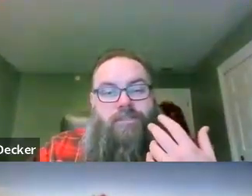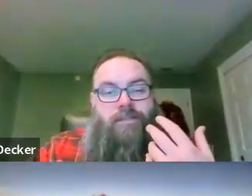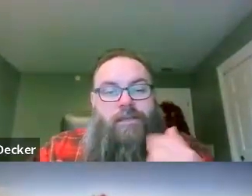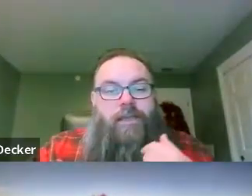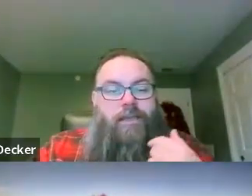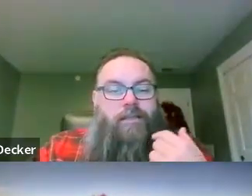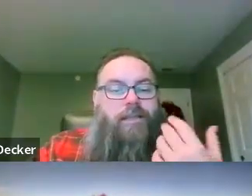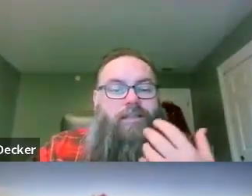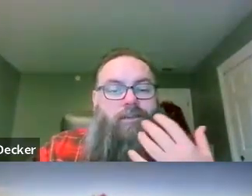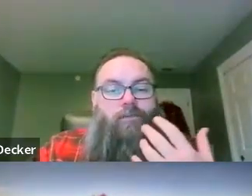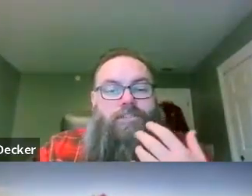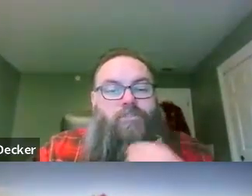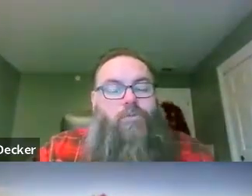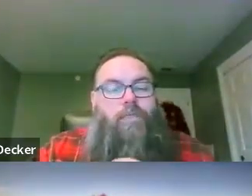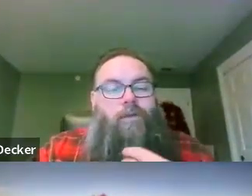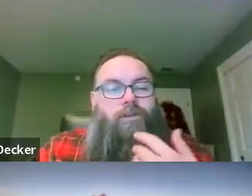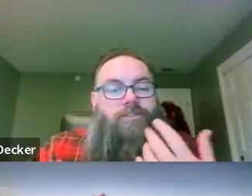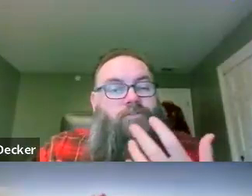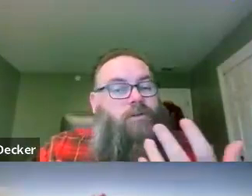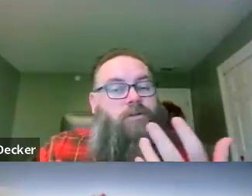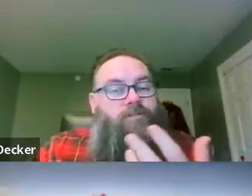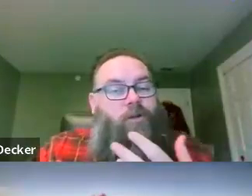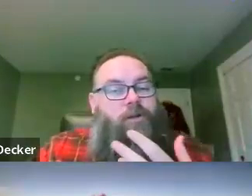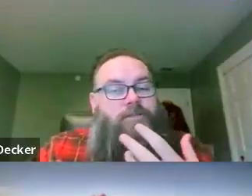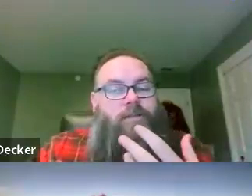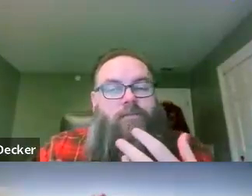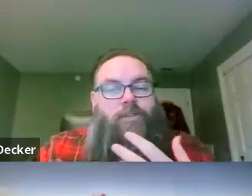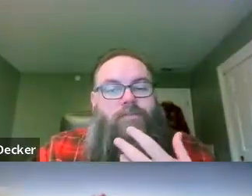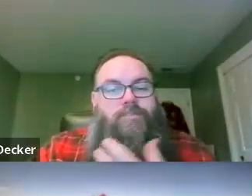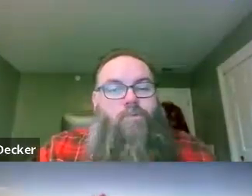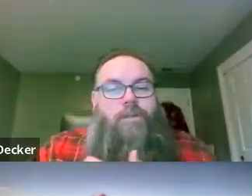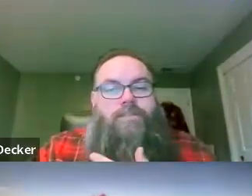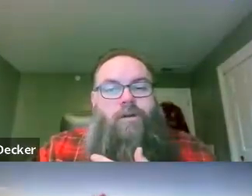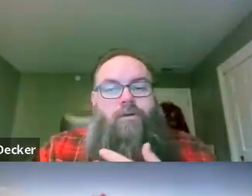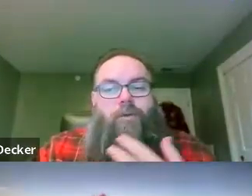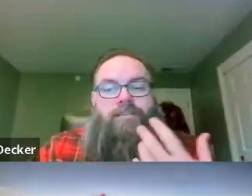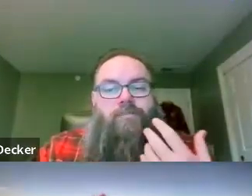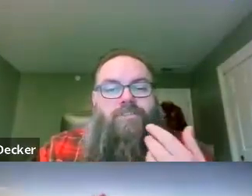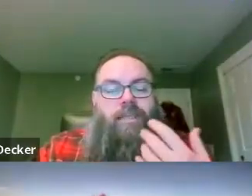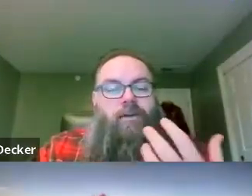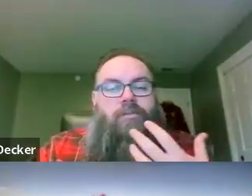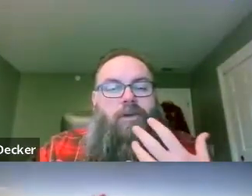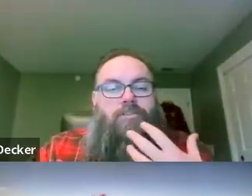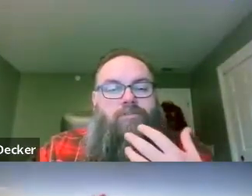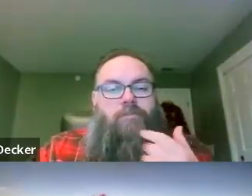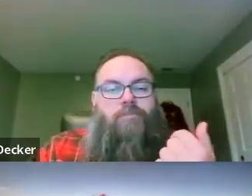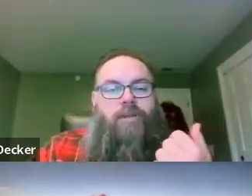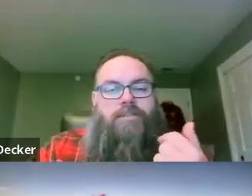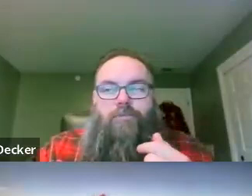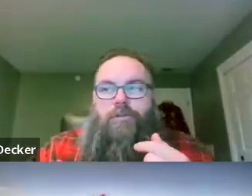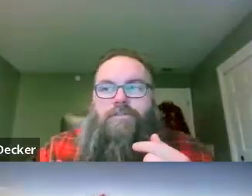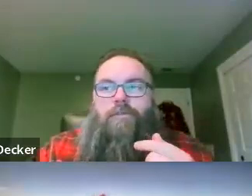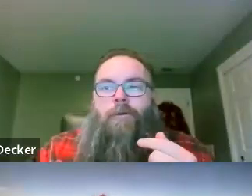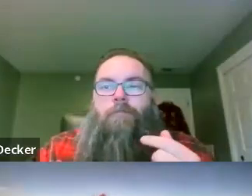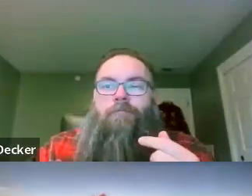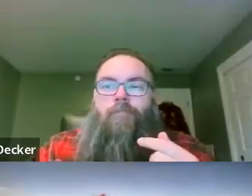be interested in lending their voice to what their concerns are, as far as what their support needs are, ways in which the county may also be able to